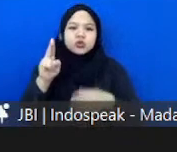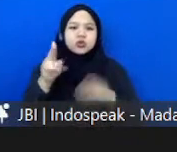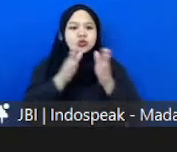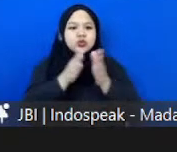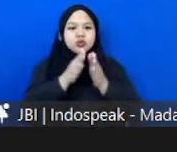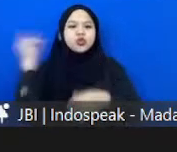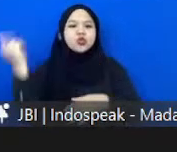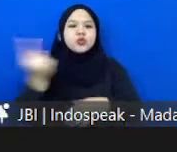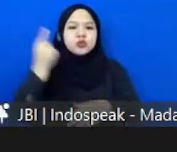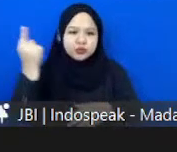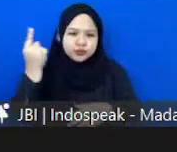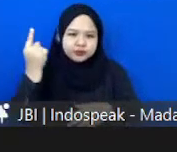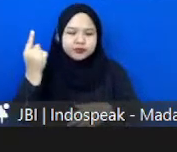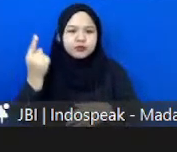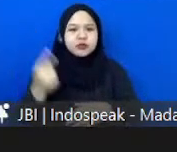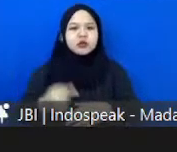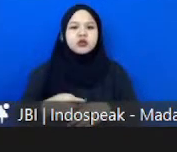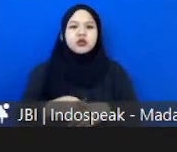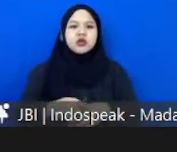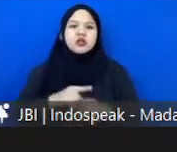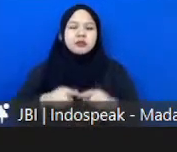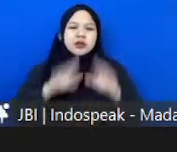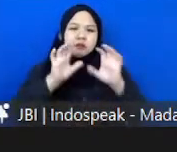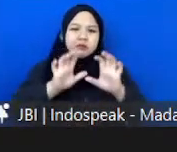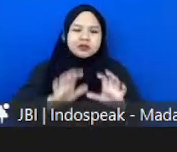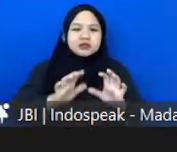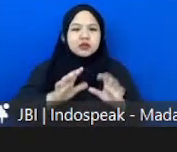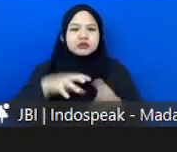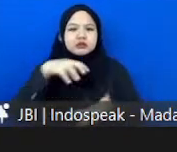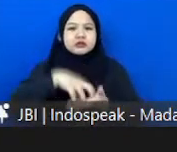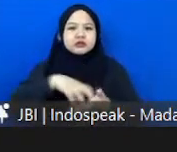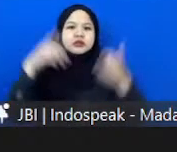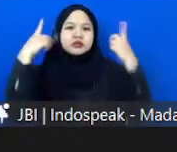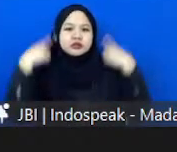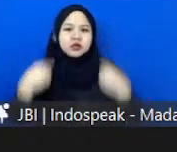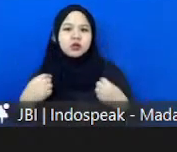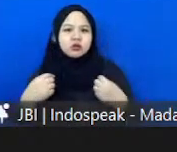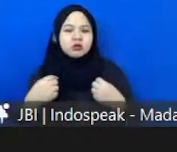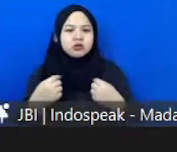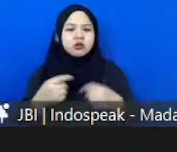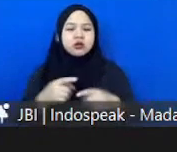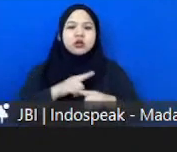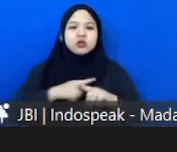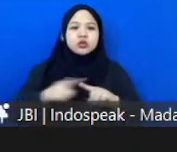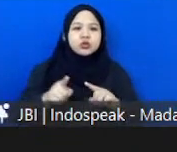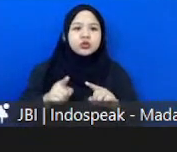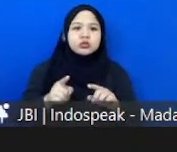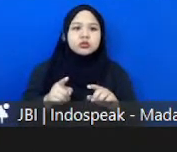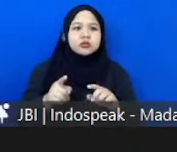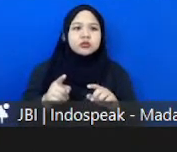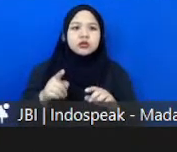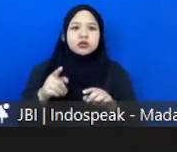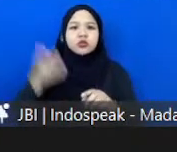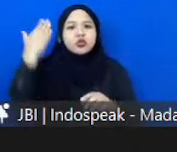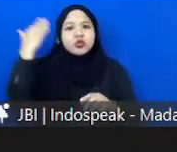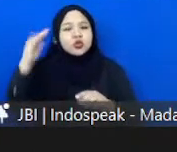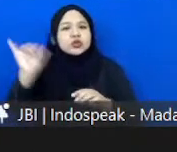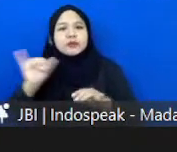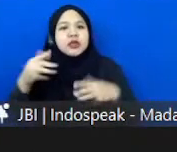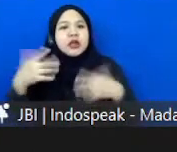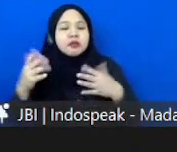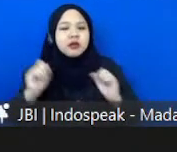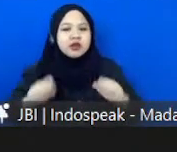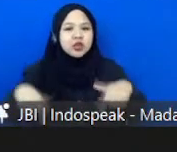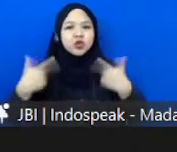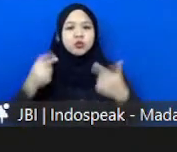mention centralized in Java. So what happened for someone living with mental illness in the colonial era? So for the